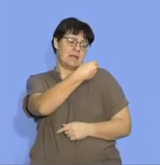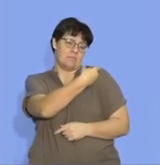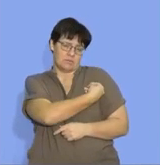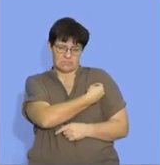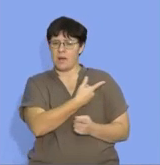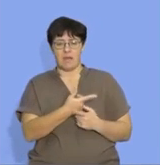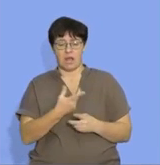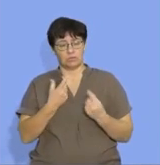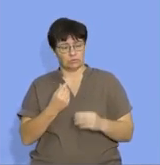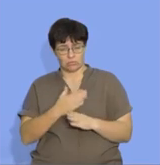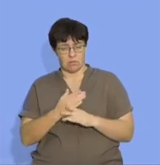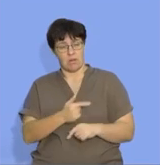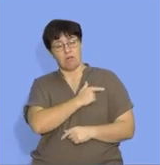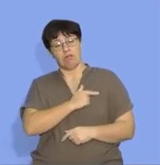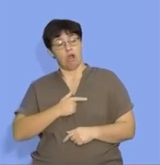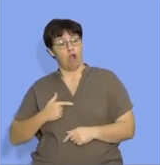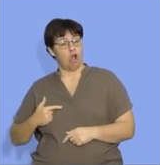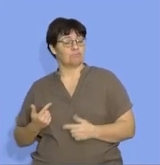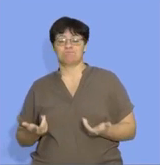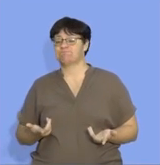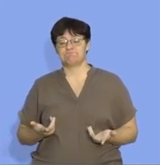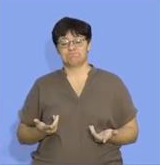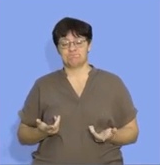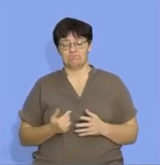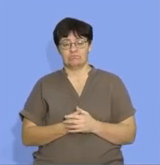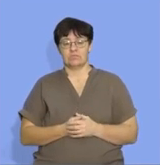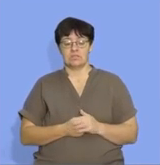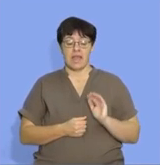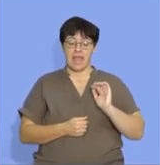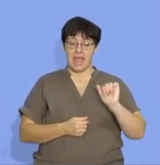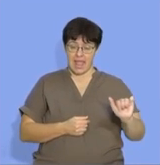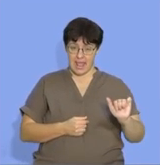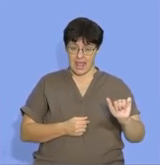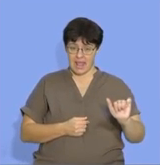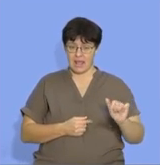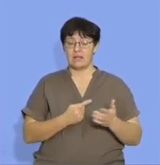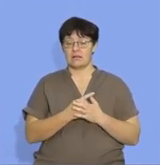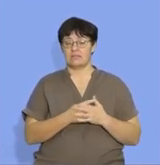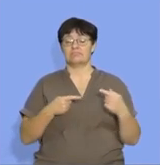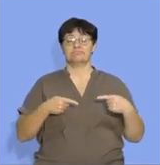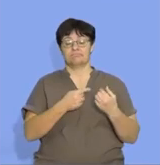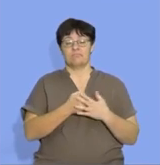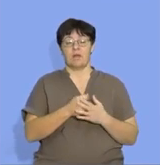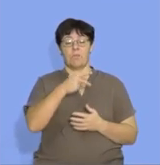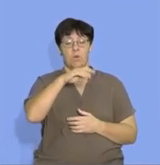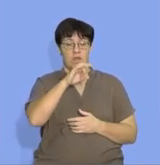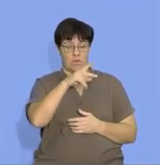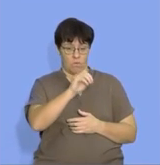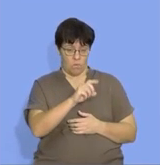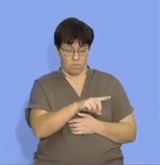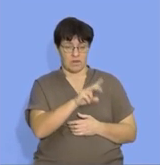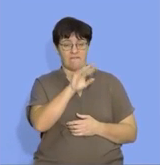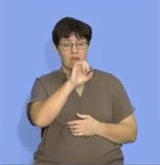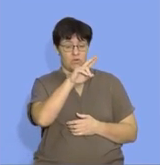but it's not going to last too long. Right, method A is used against polio. That is a